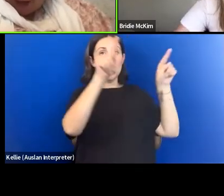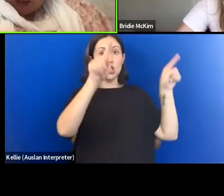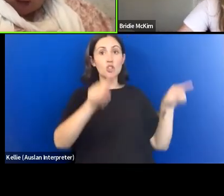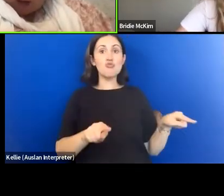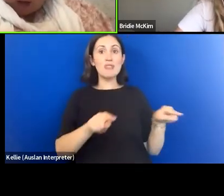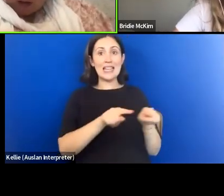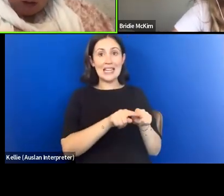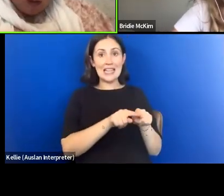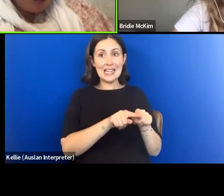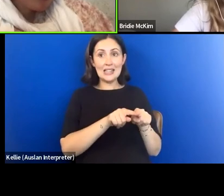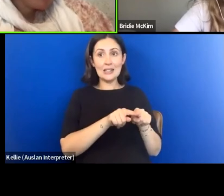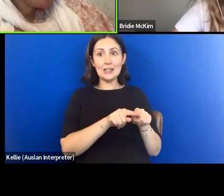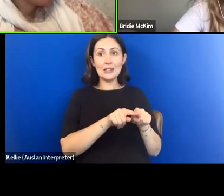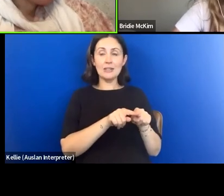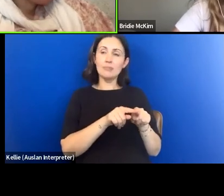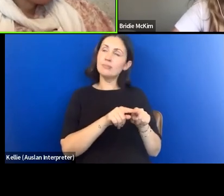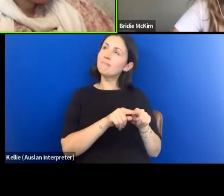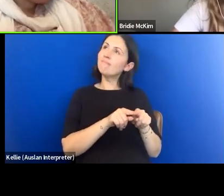of a,